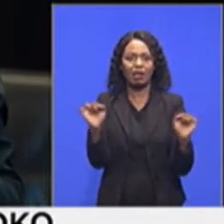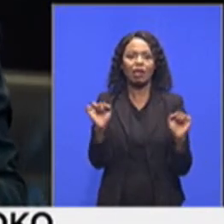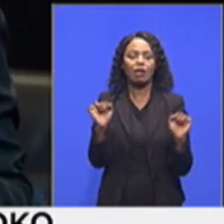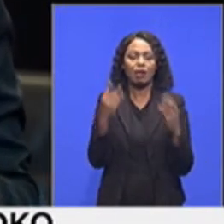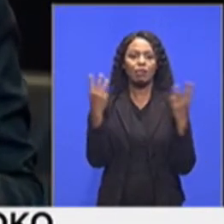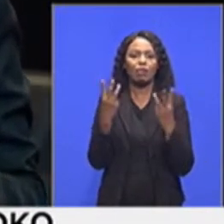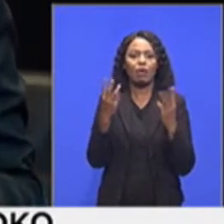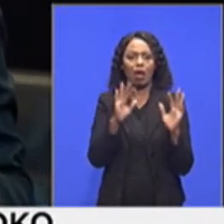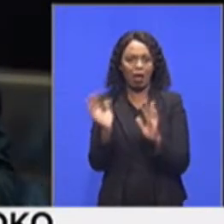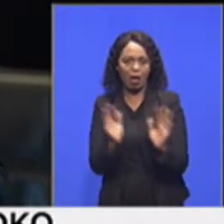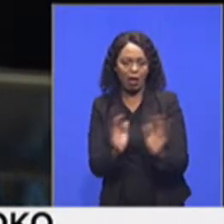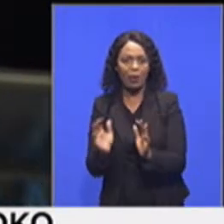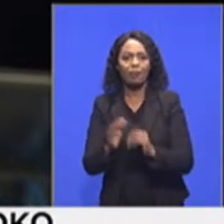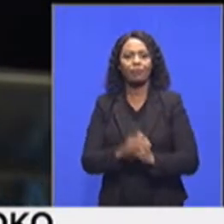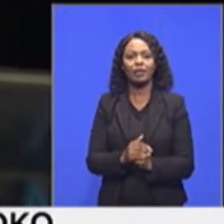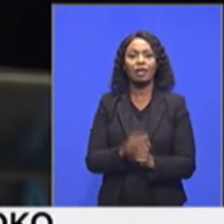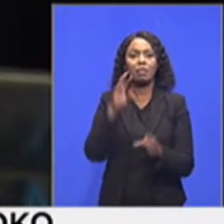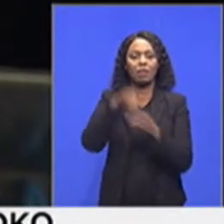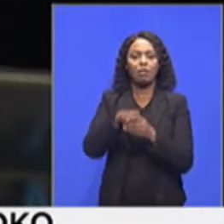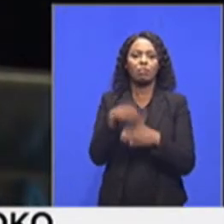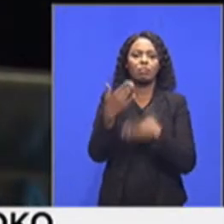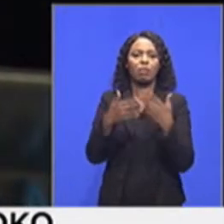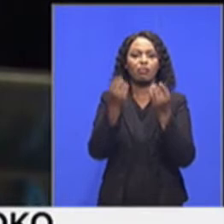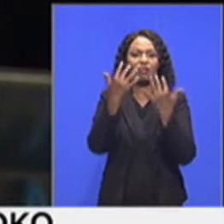the normal budget process.